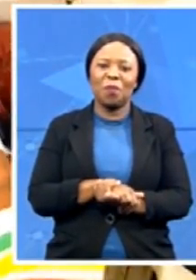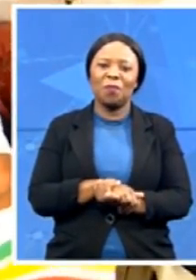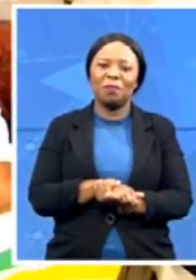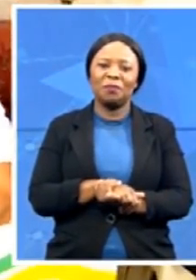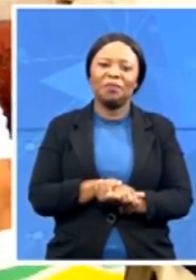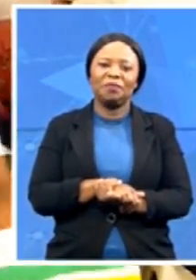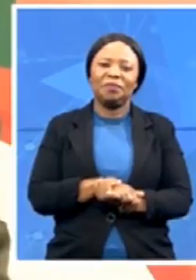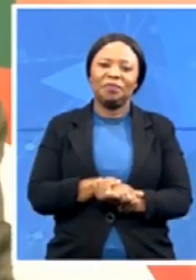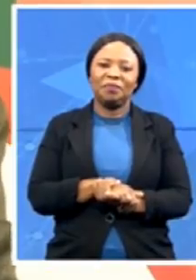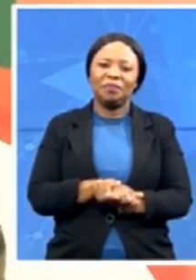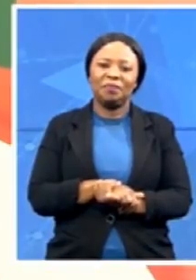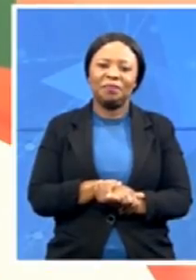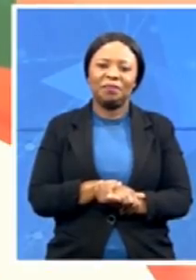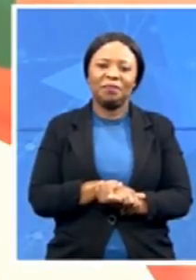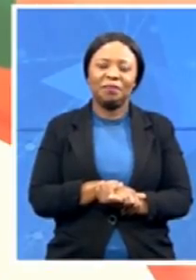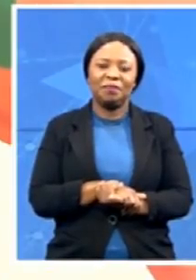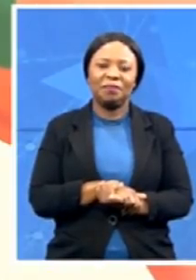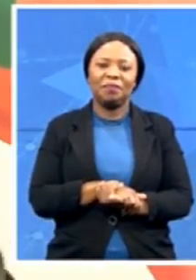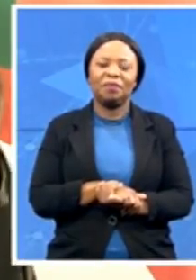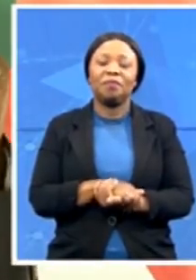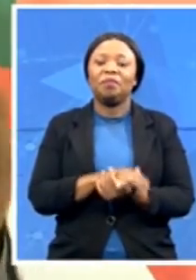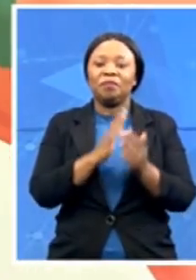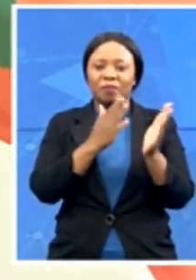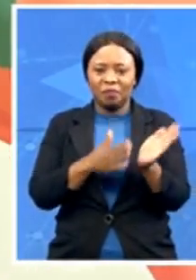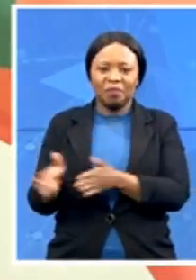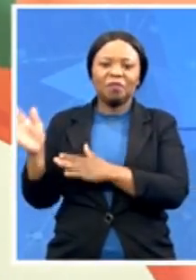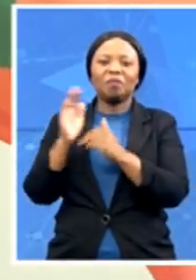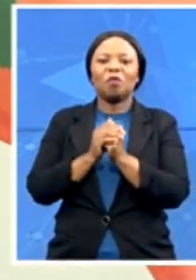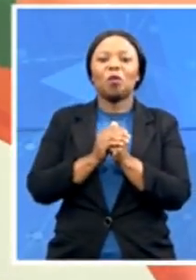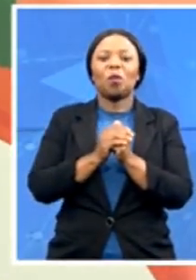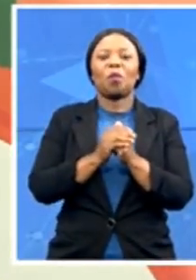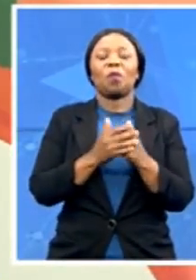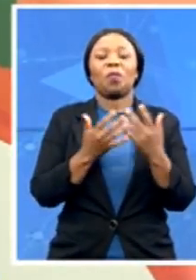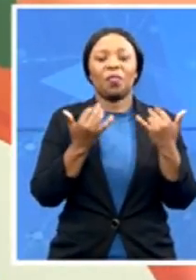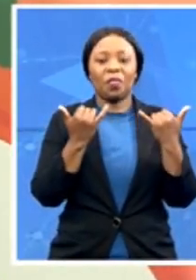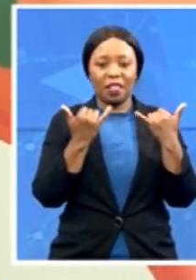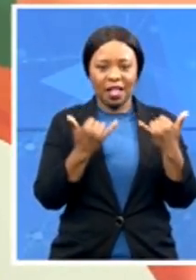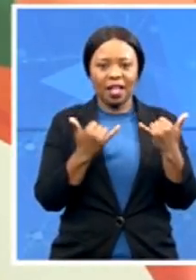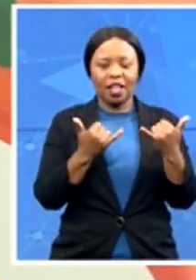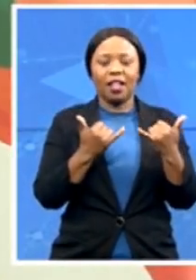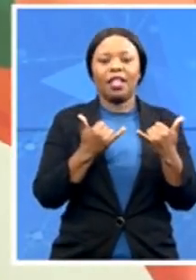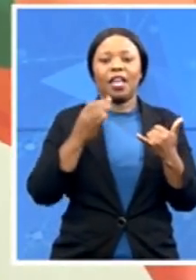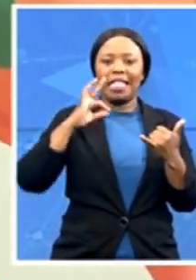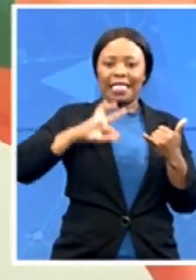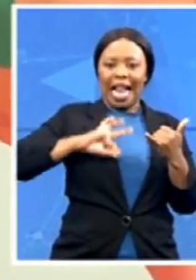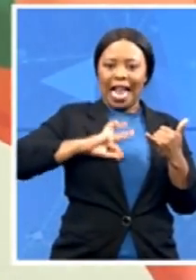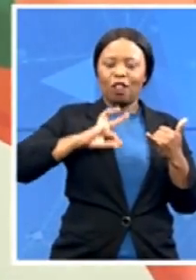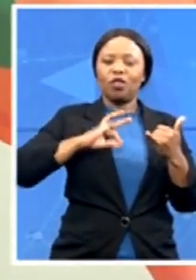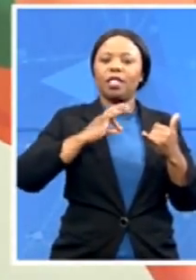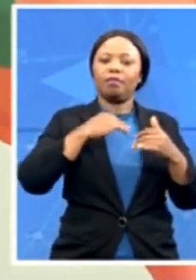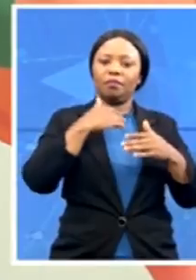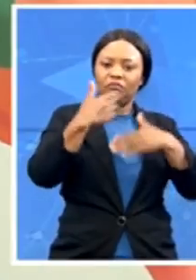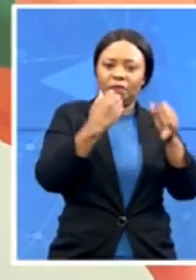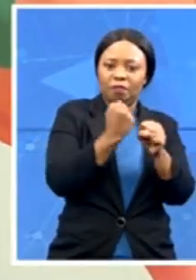Masingene ke ngoku kwi issue of revenue generation. The phenomenon of